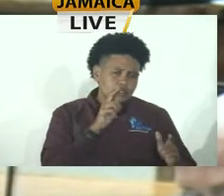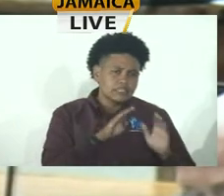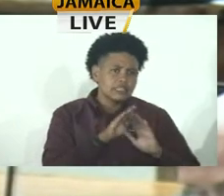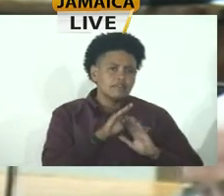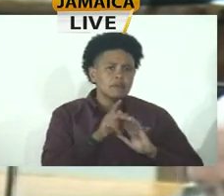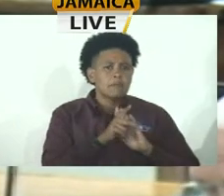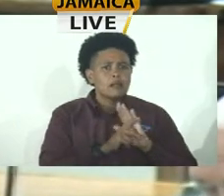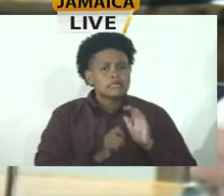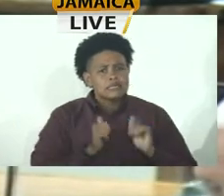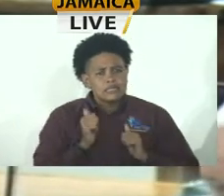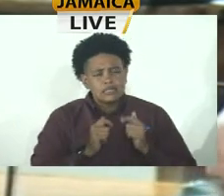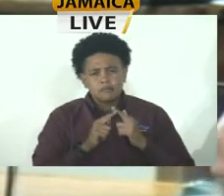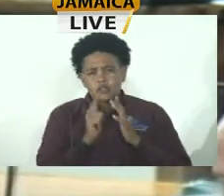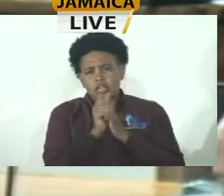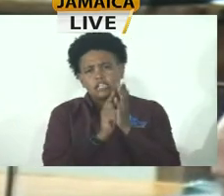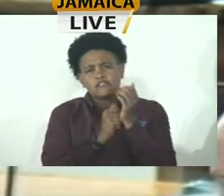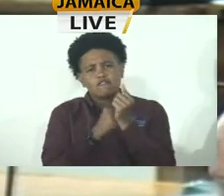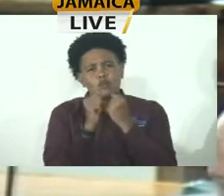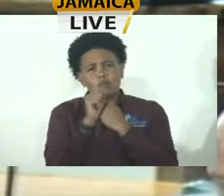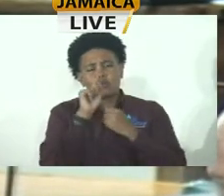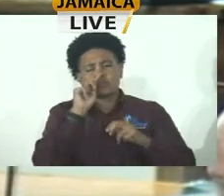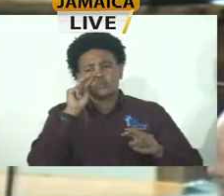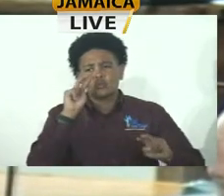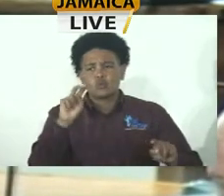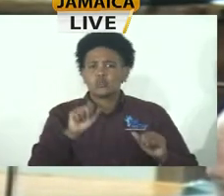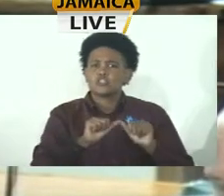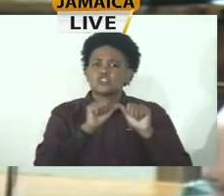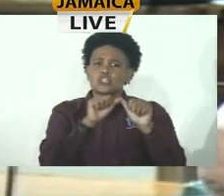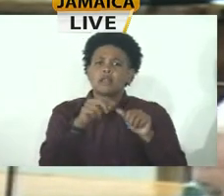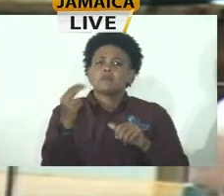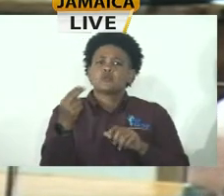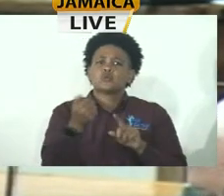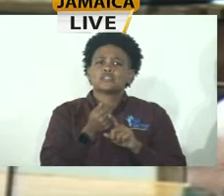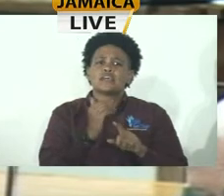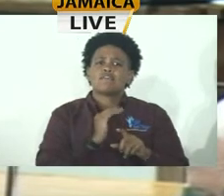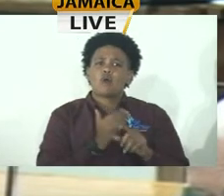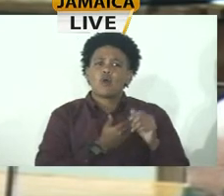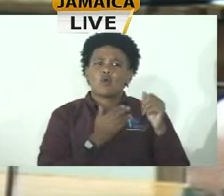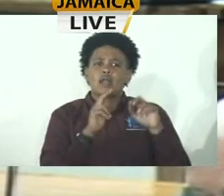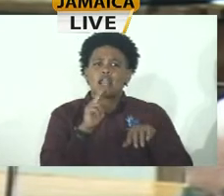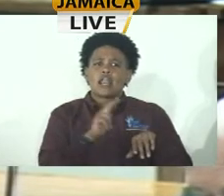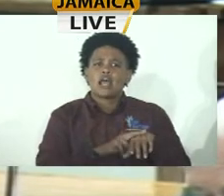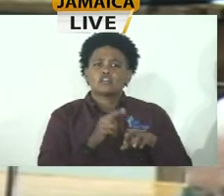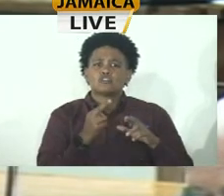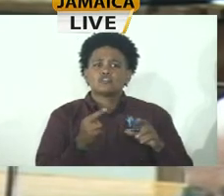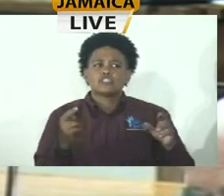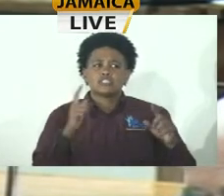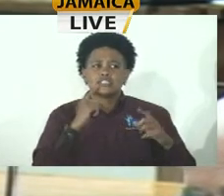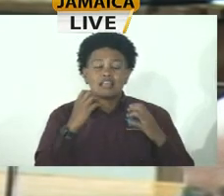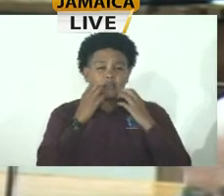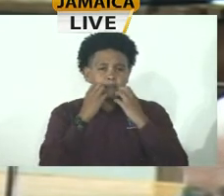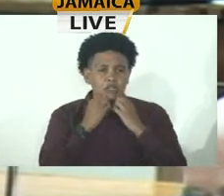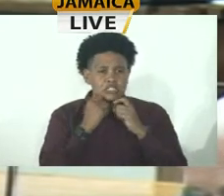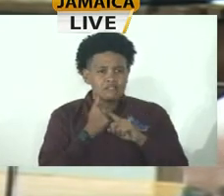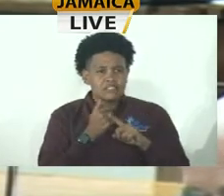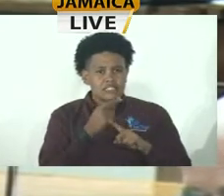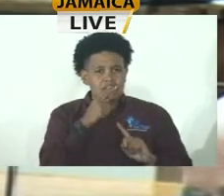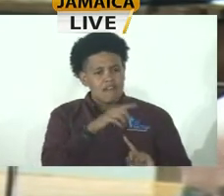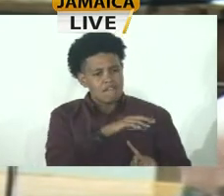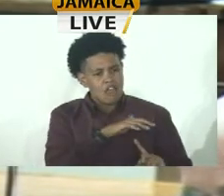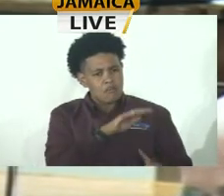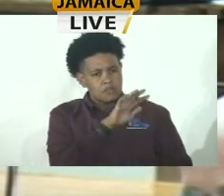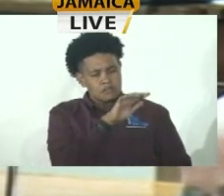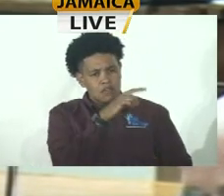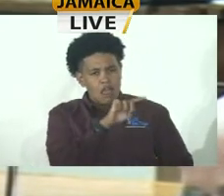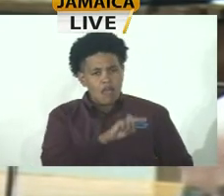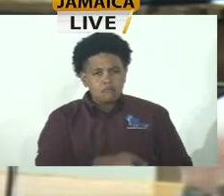legislative framework to address the sustainable use of our natural resources and the preservation of the environment